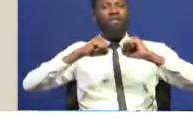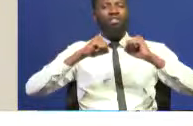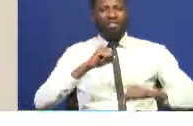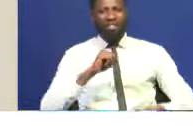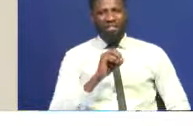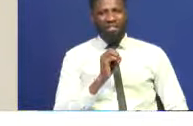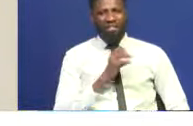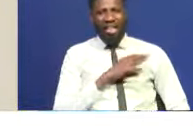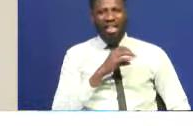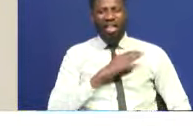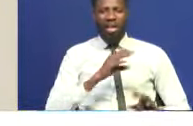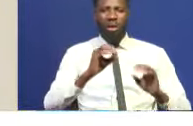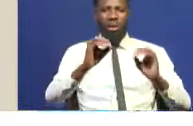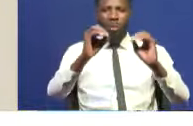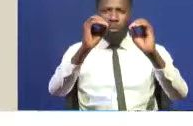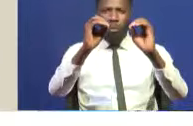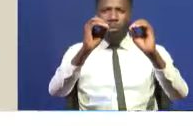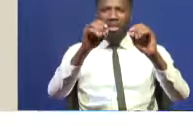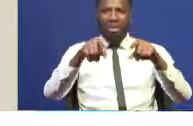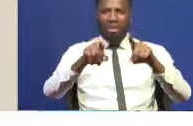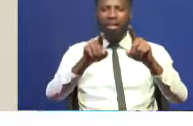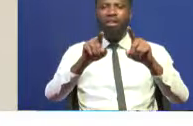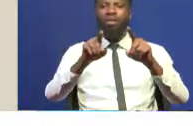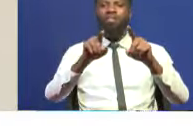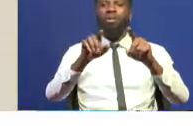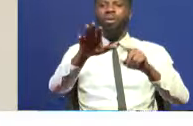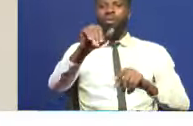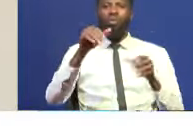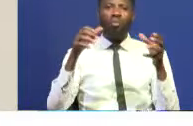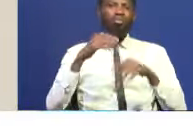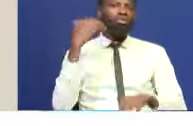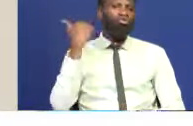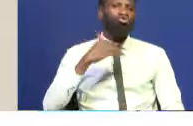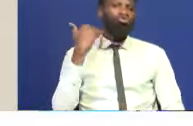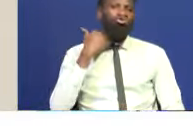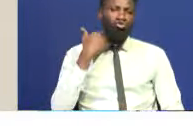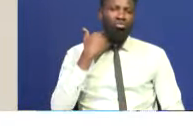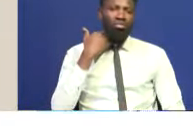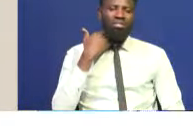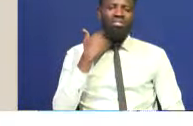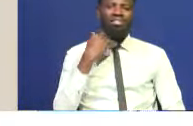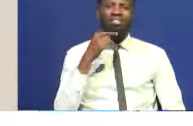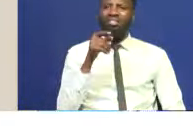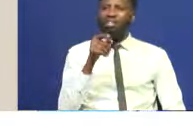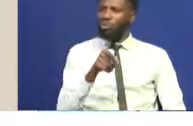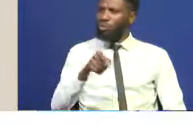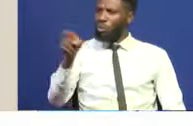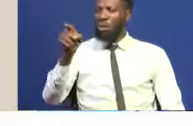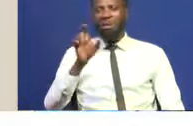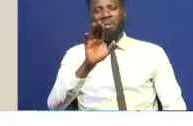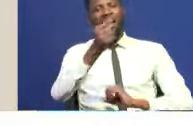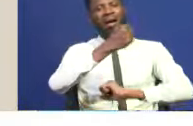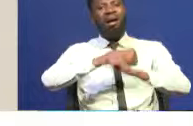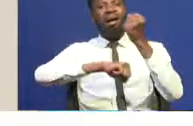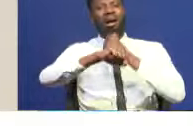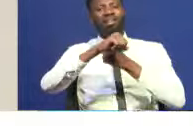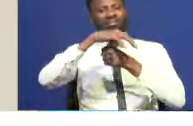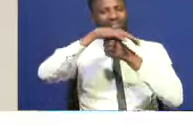all of being the ones to call thugs, to send us to thugs to do what they did to